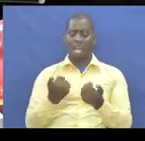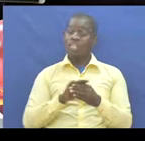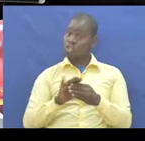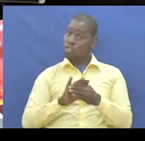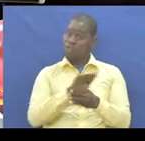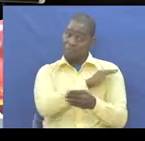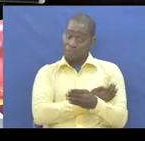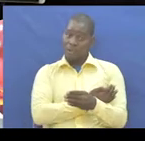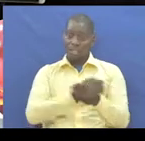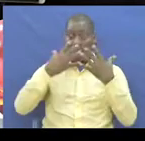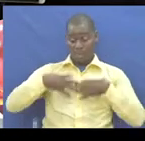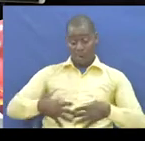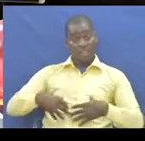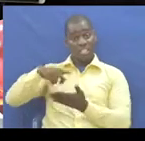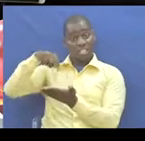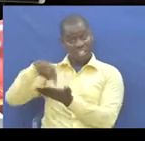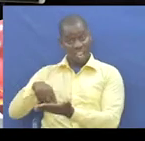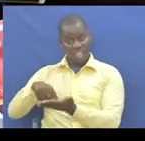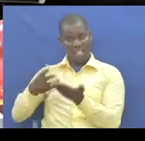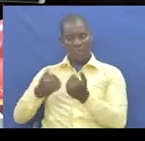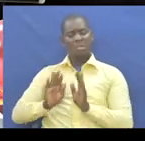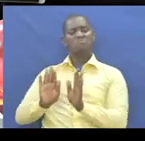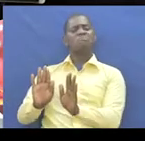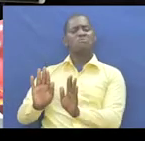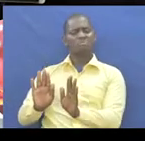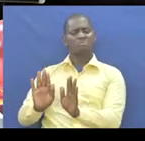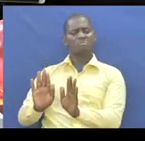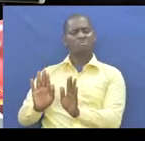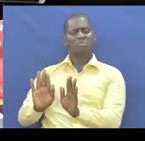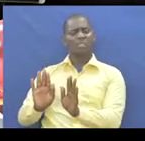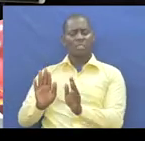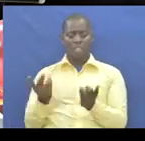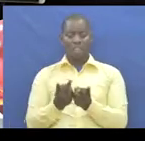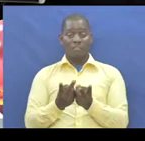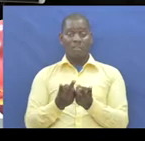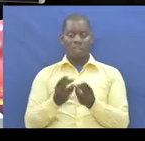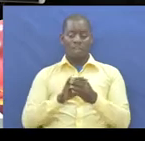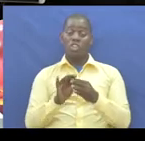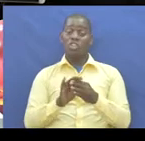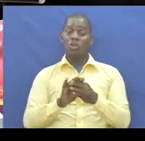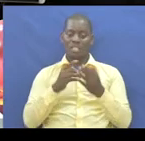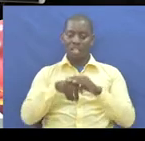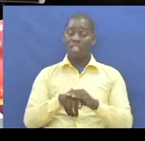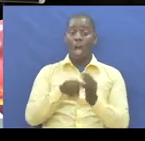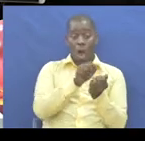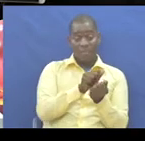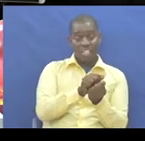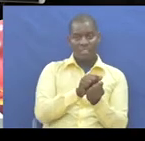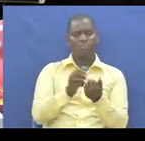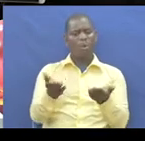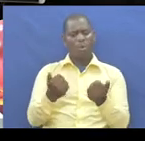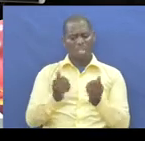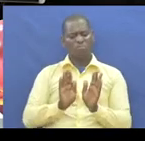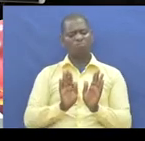but we have seen the effects. If a force is applied to a body which is stationary, means not moving, you